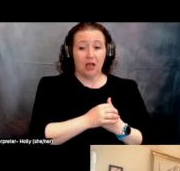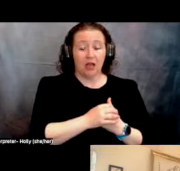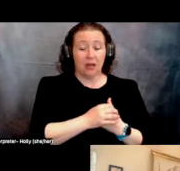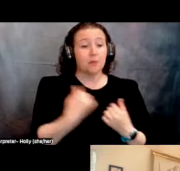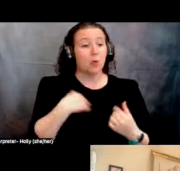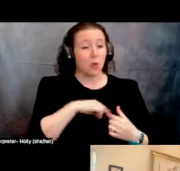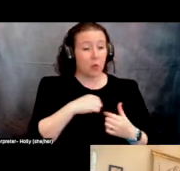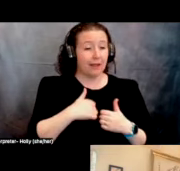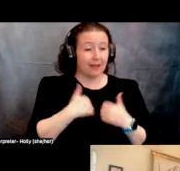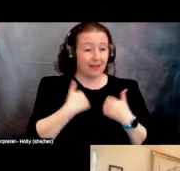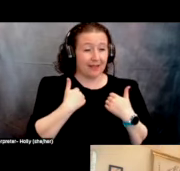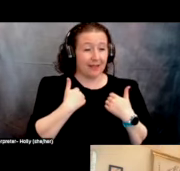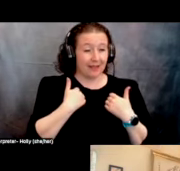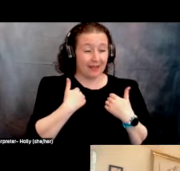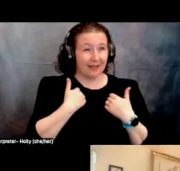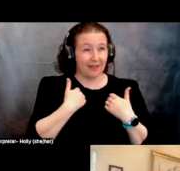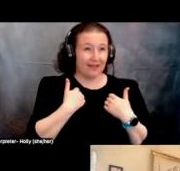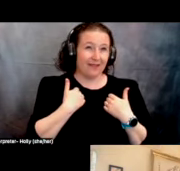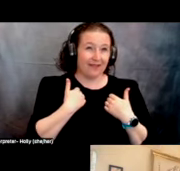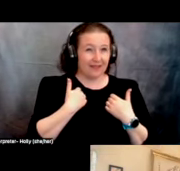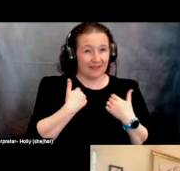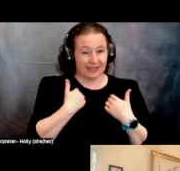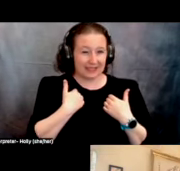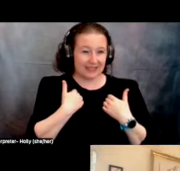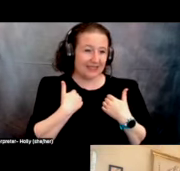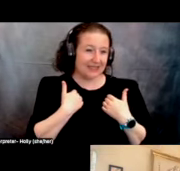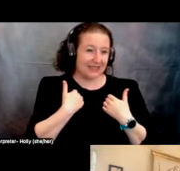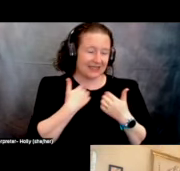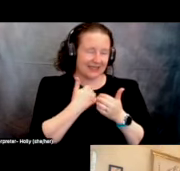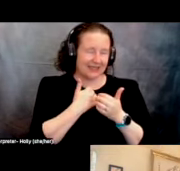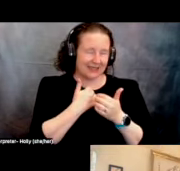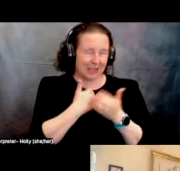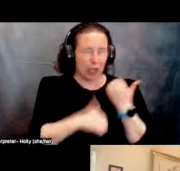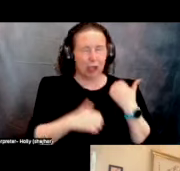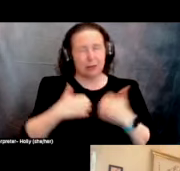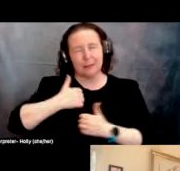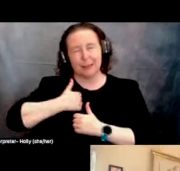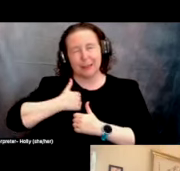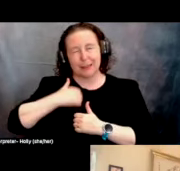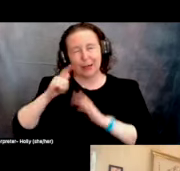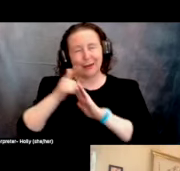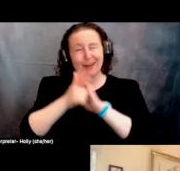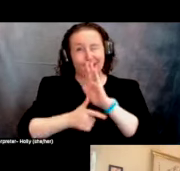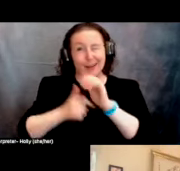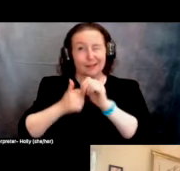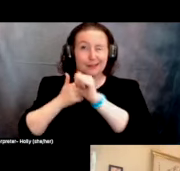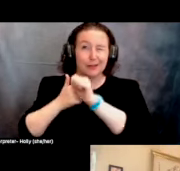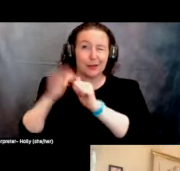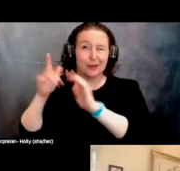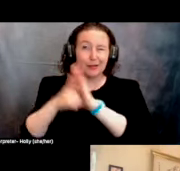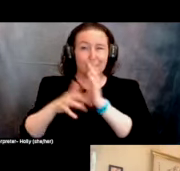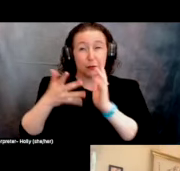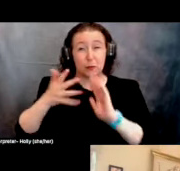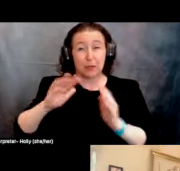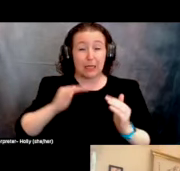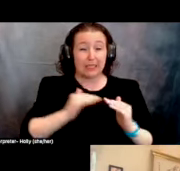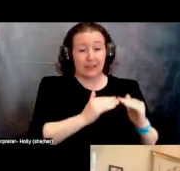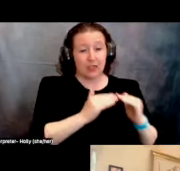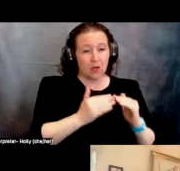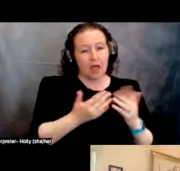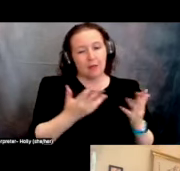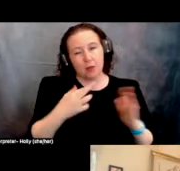we lived under like a military law situation, you know, so everybody was kind of equal. I mean, the rules were